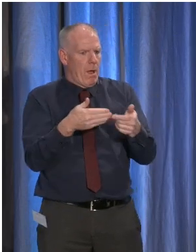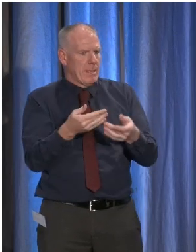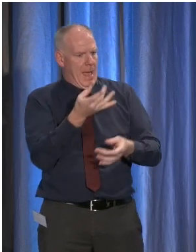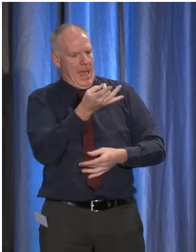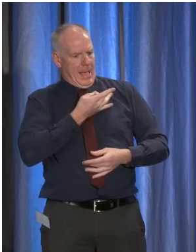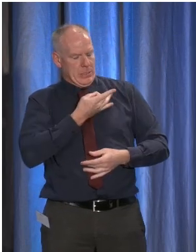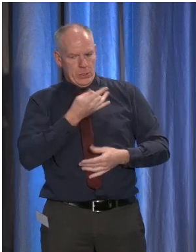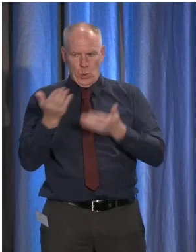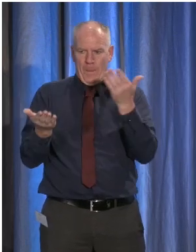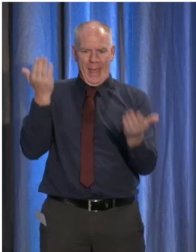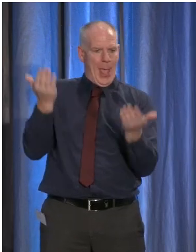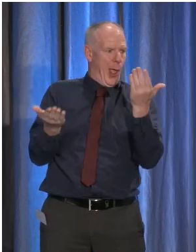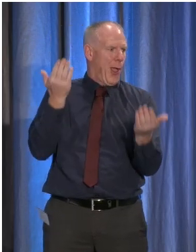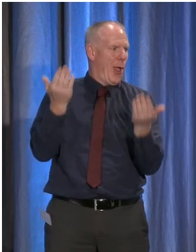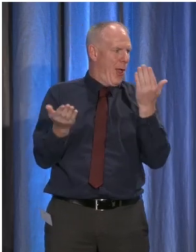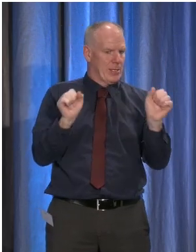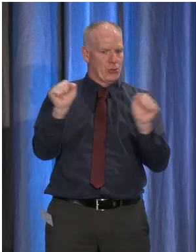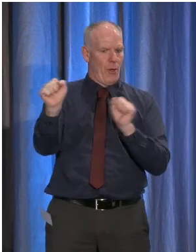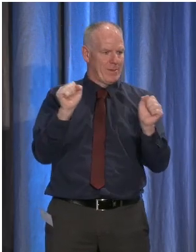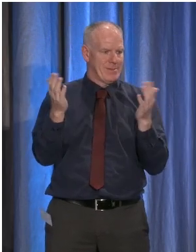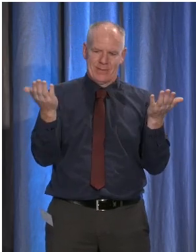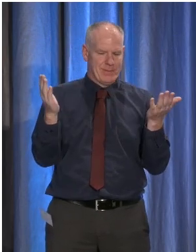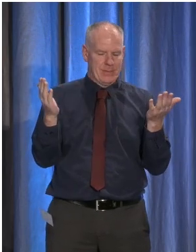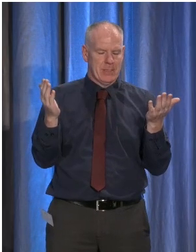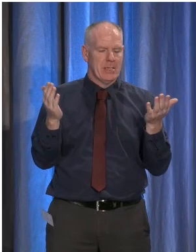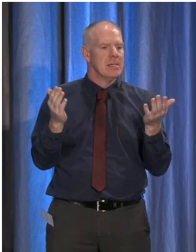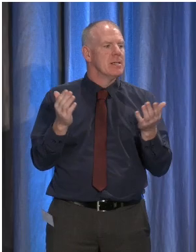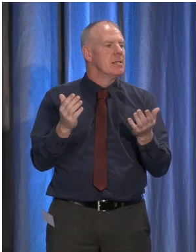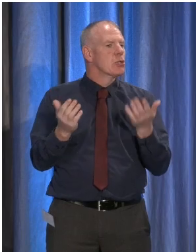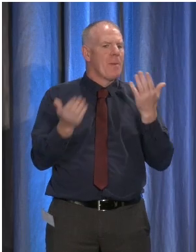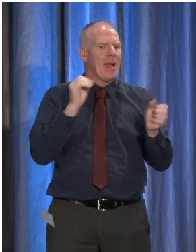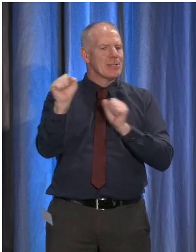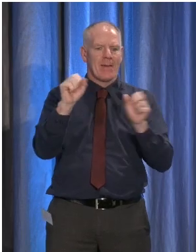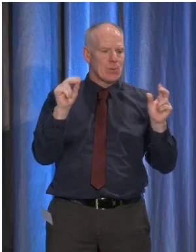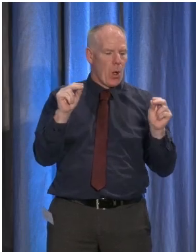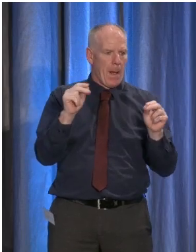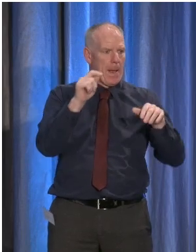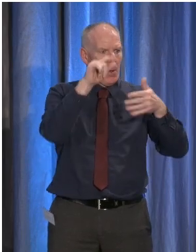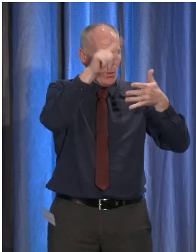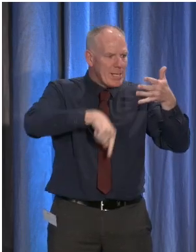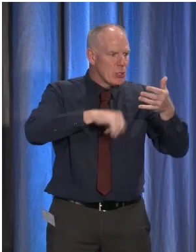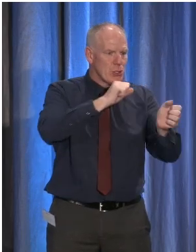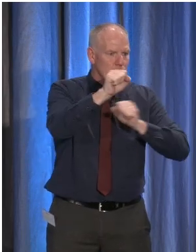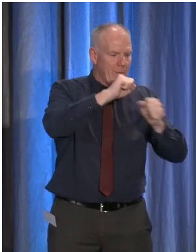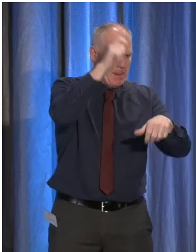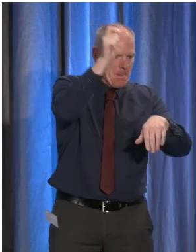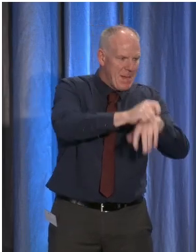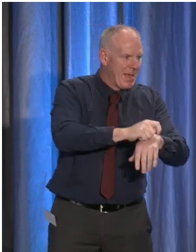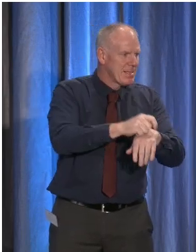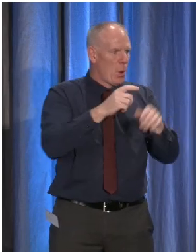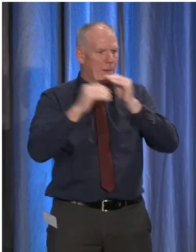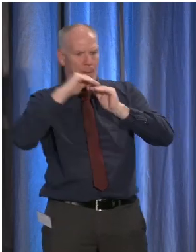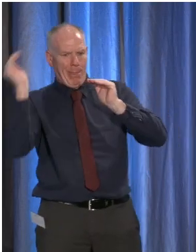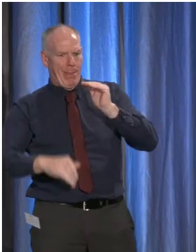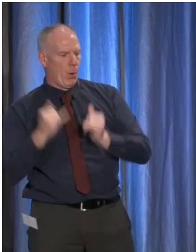commissioned to compare these services or to say which ones were the best or the worst. That would